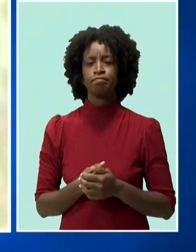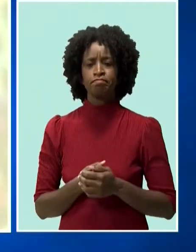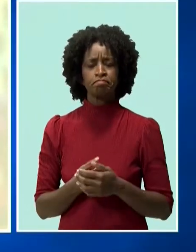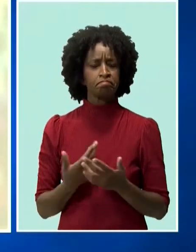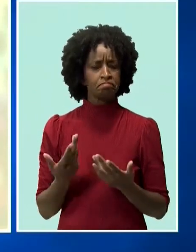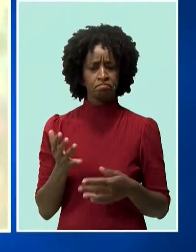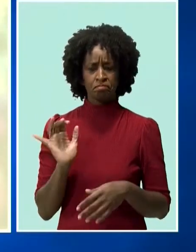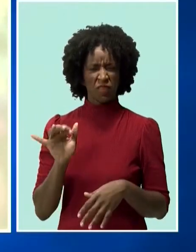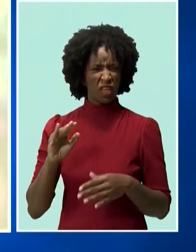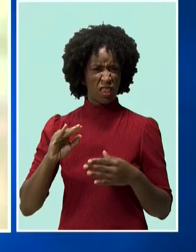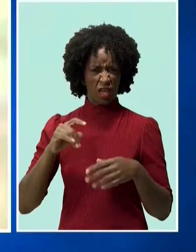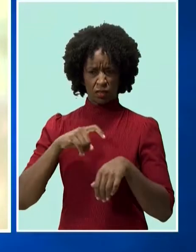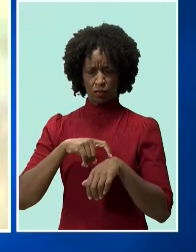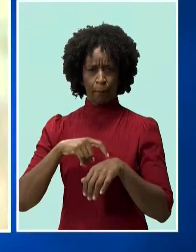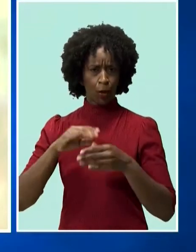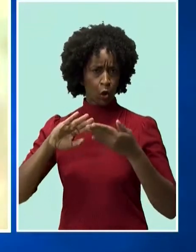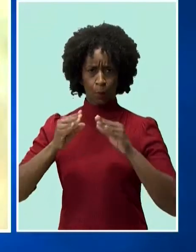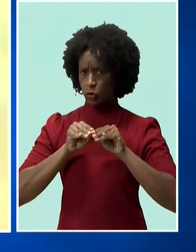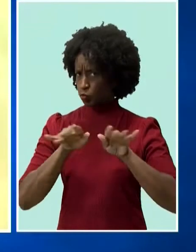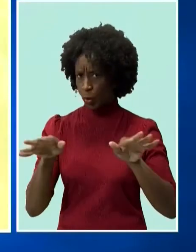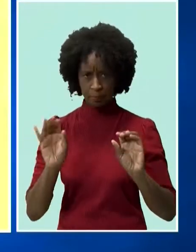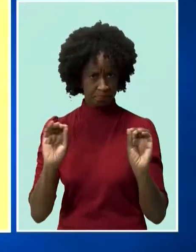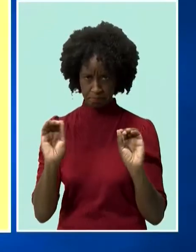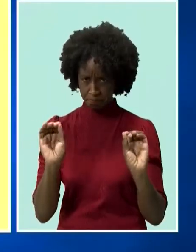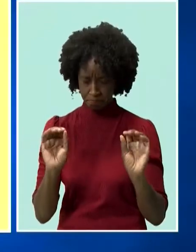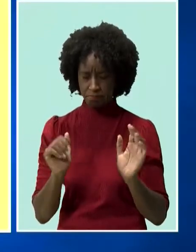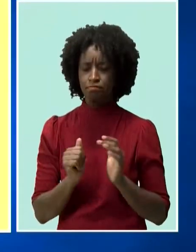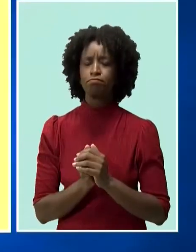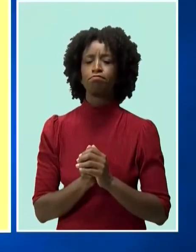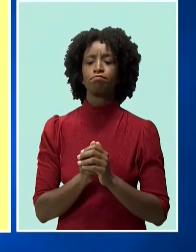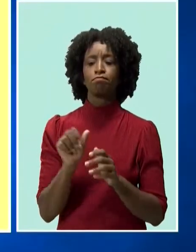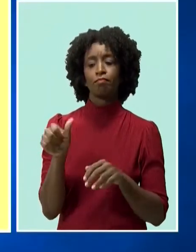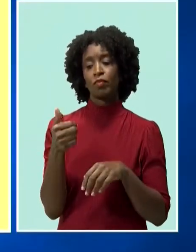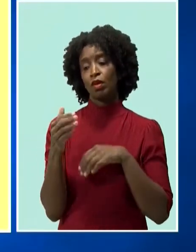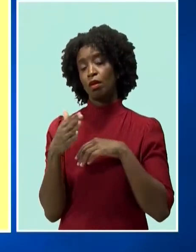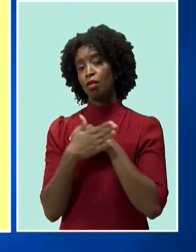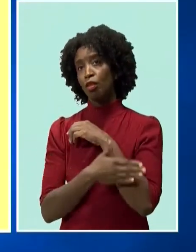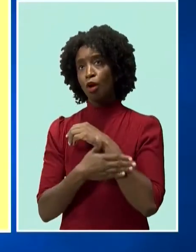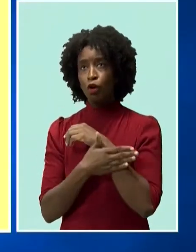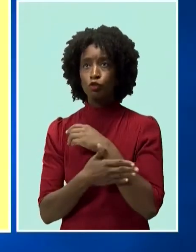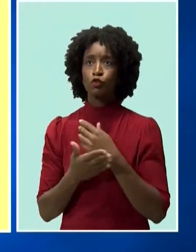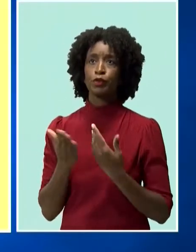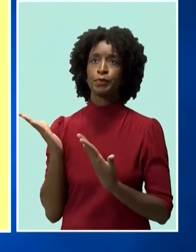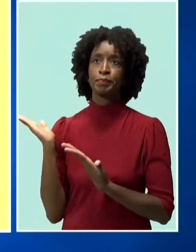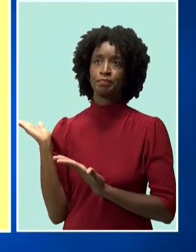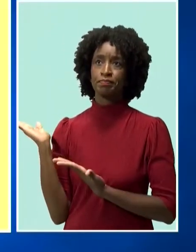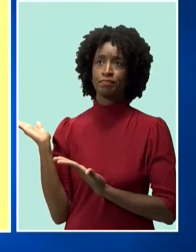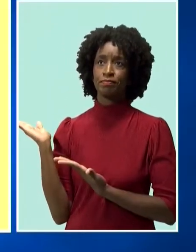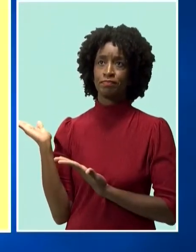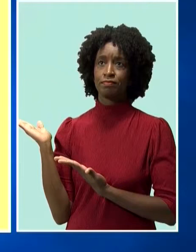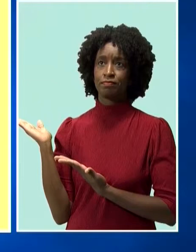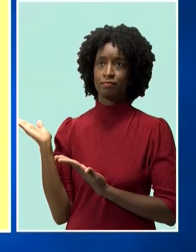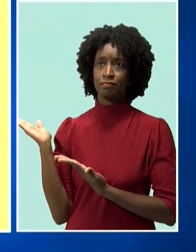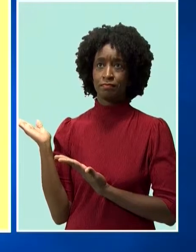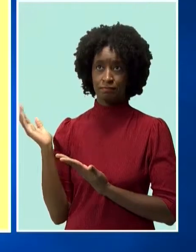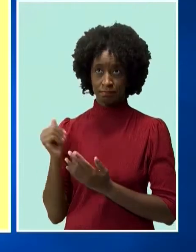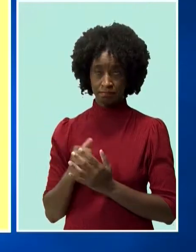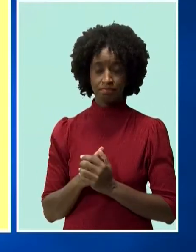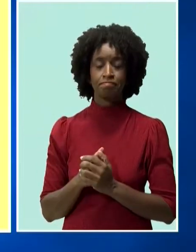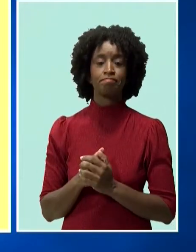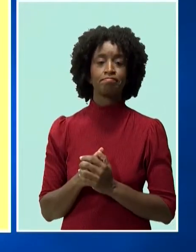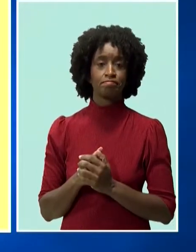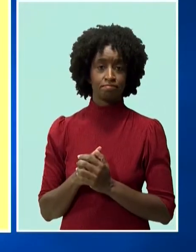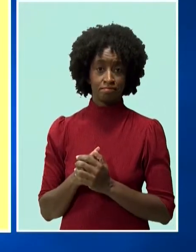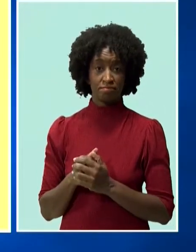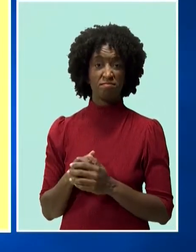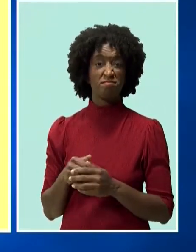community spread, and Barbados's first death came after countries in the region like Jamaica, the Bahamas, and Martinique, who had